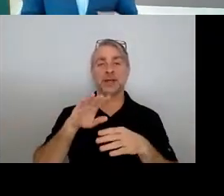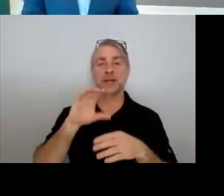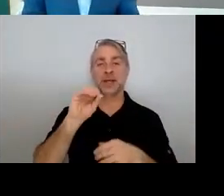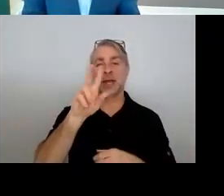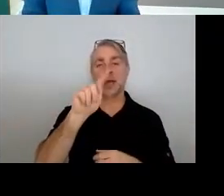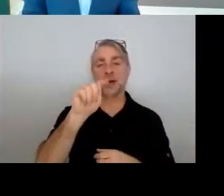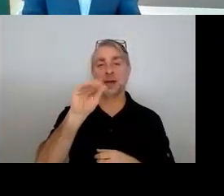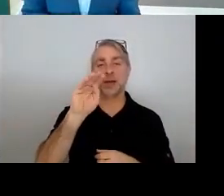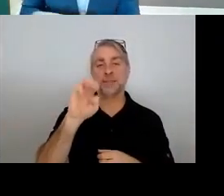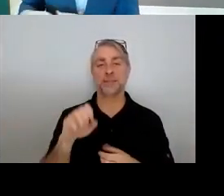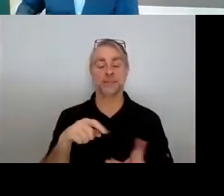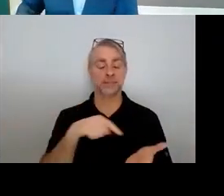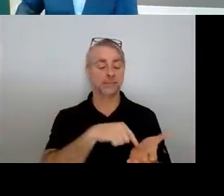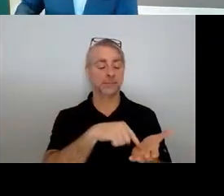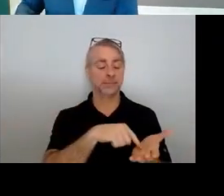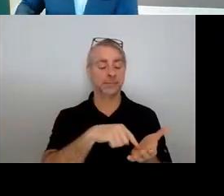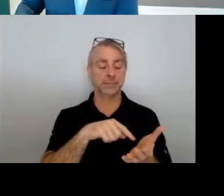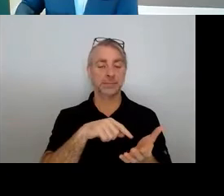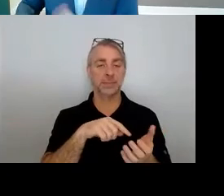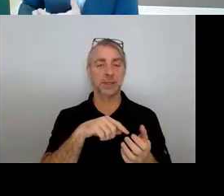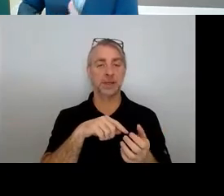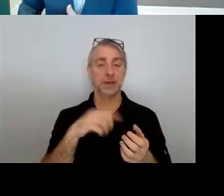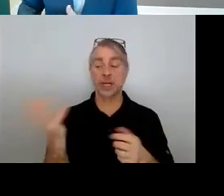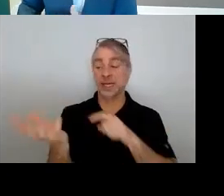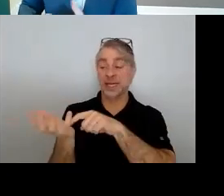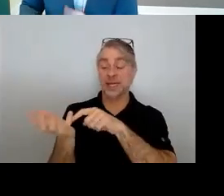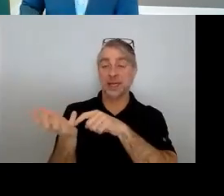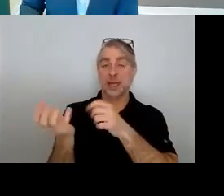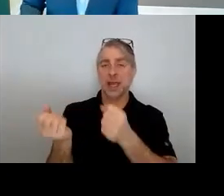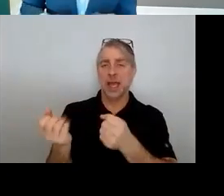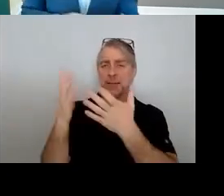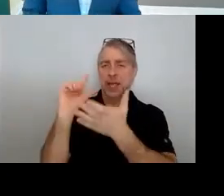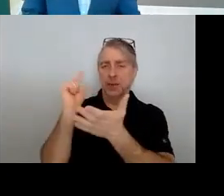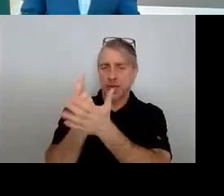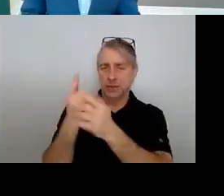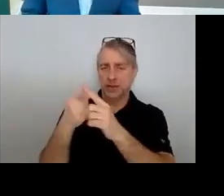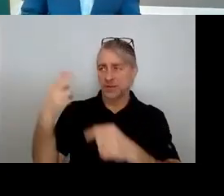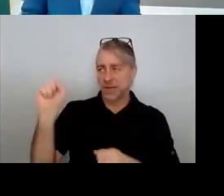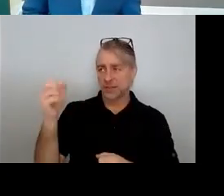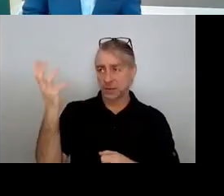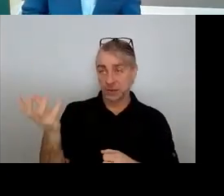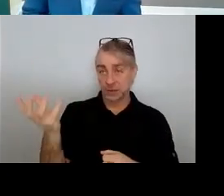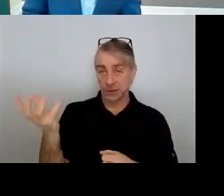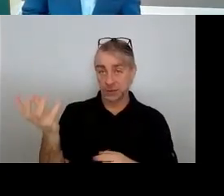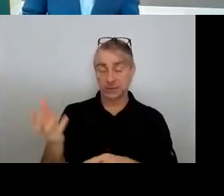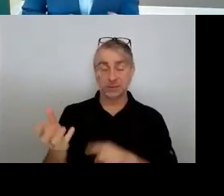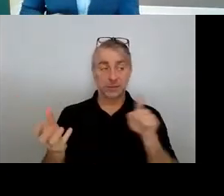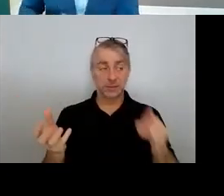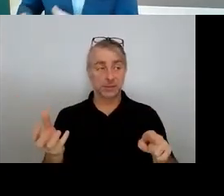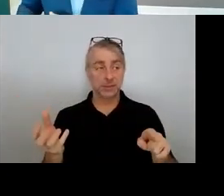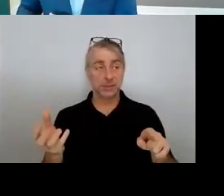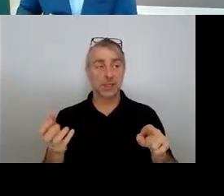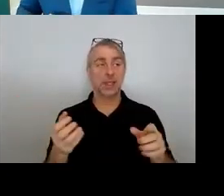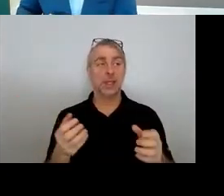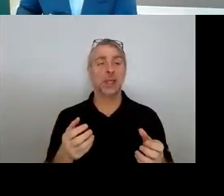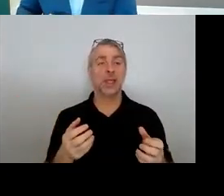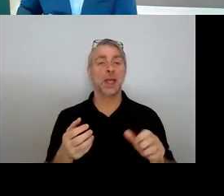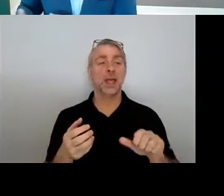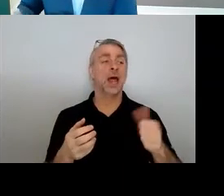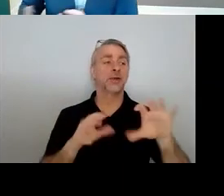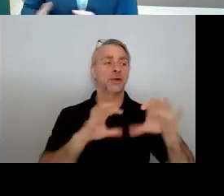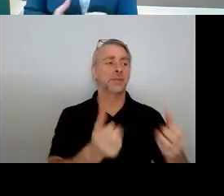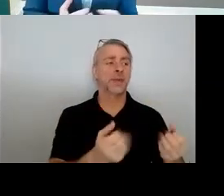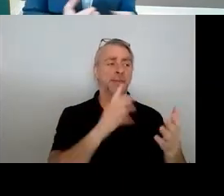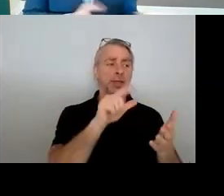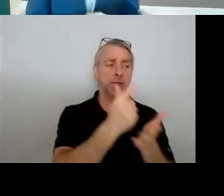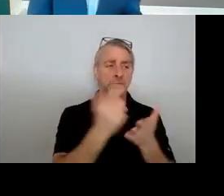participants in the intervention group graduated from high school versus how many comparison group members graduated from high school?